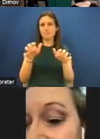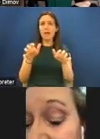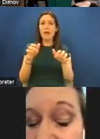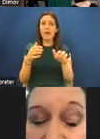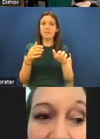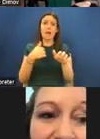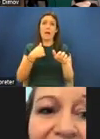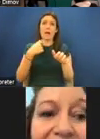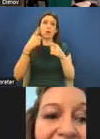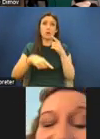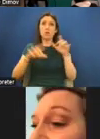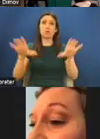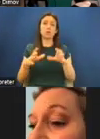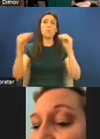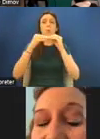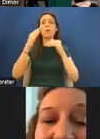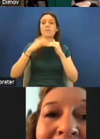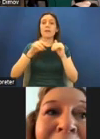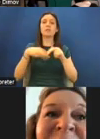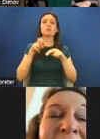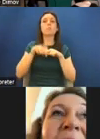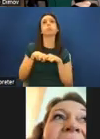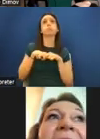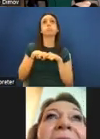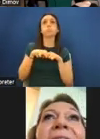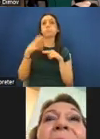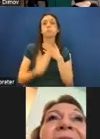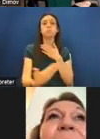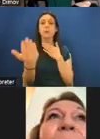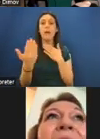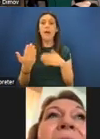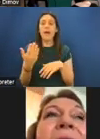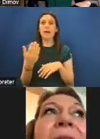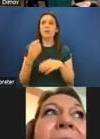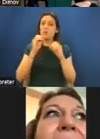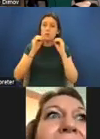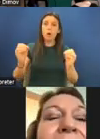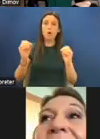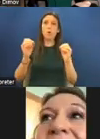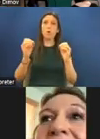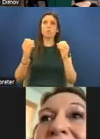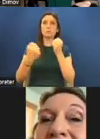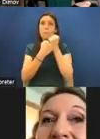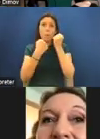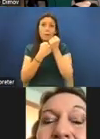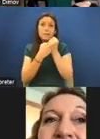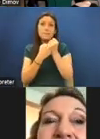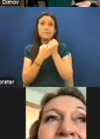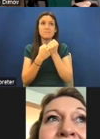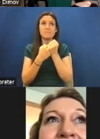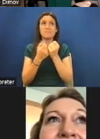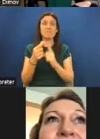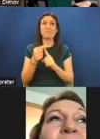be anything more than just a vegetable. And I didn't have very much support in my life other,